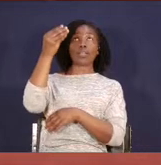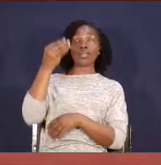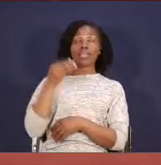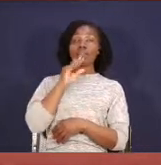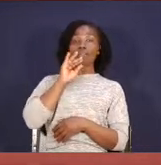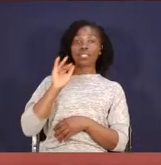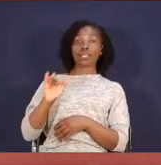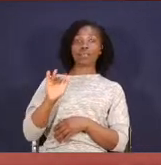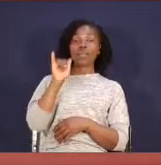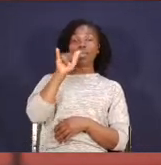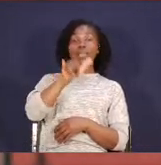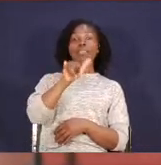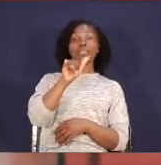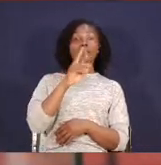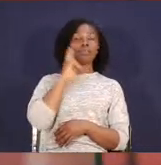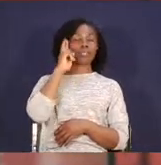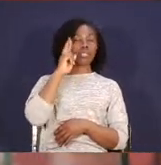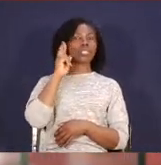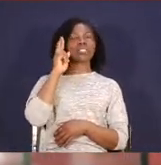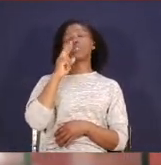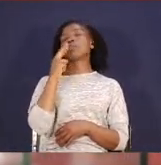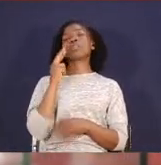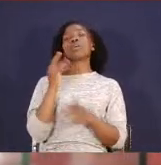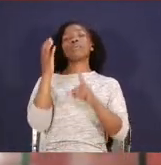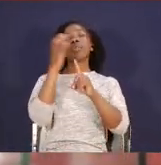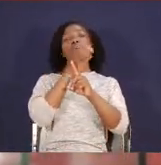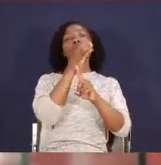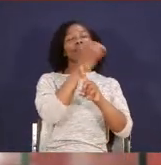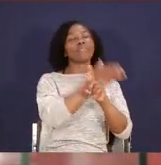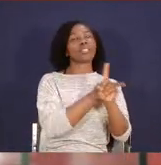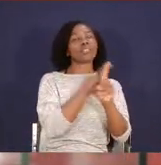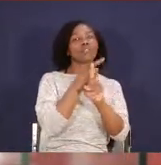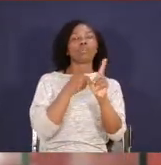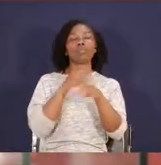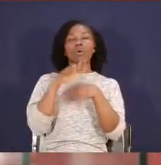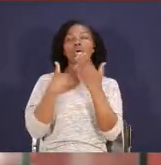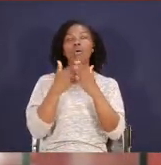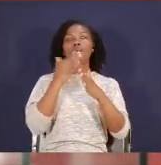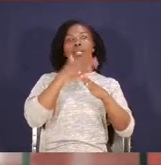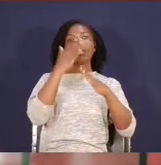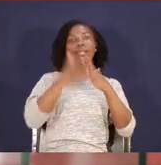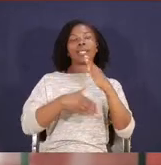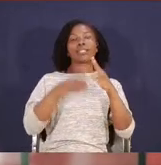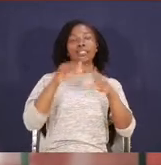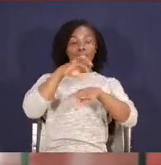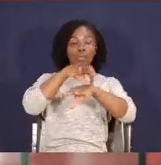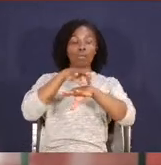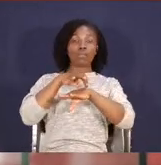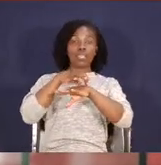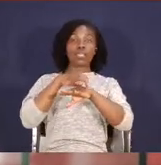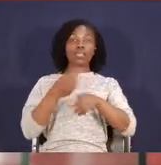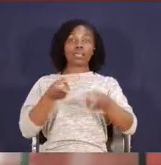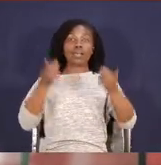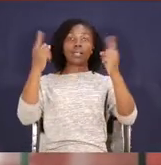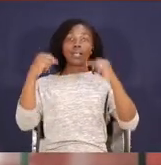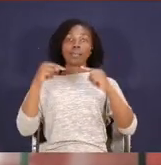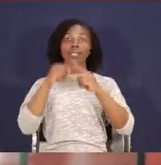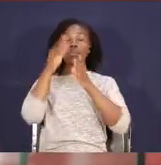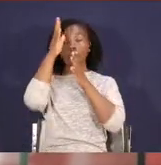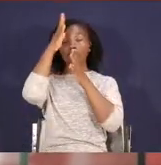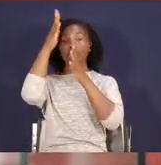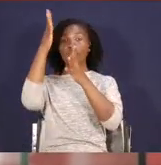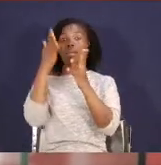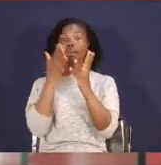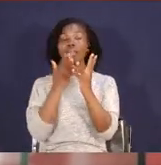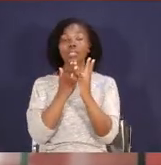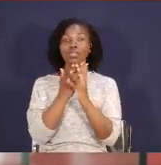the harvest of nations, people coming from all ends of the earth, are coming to the Father and they are coming